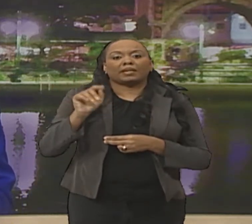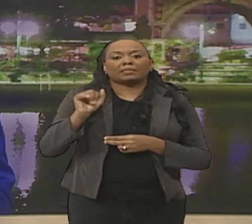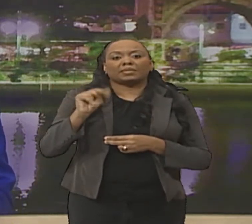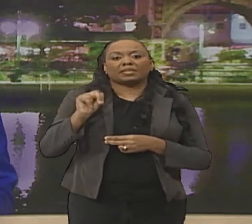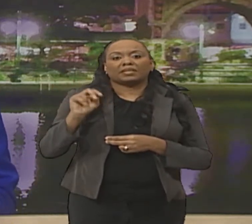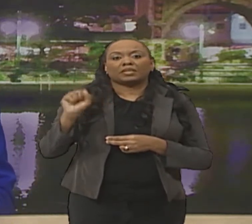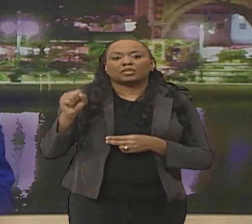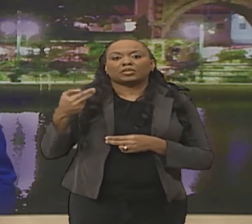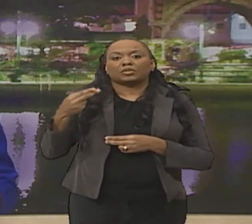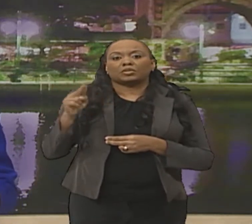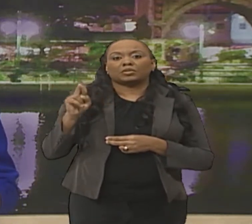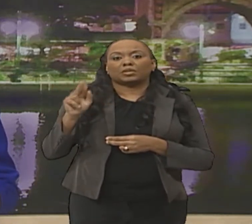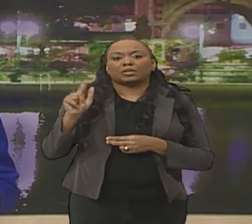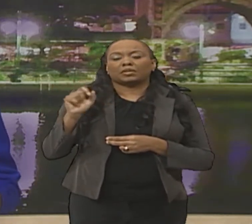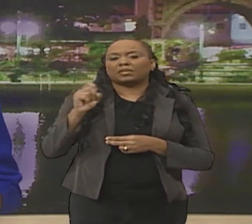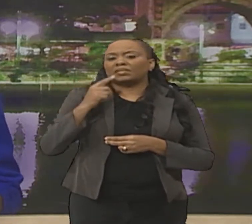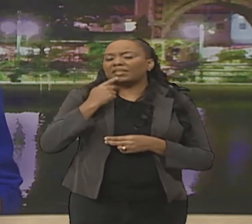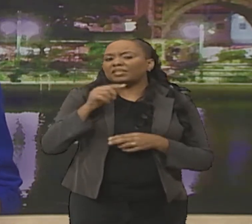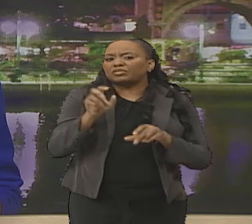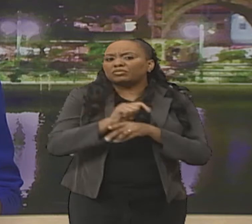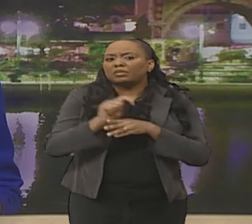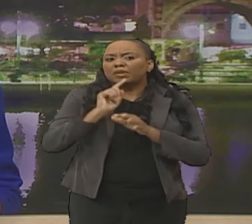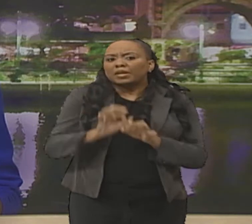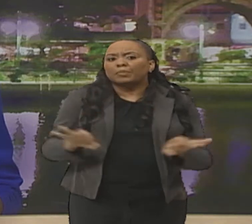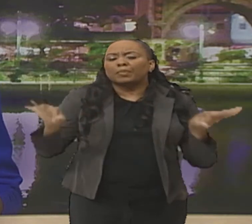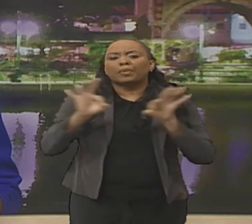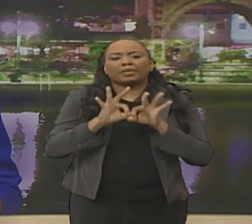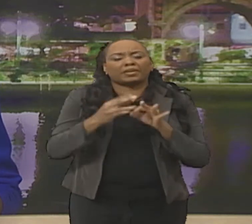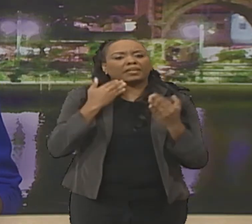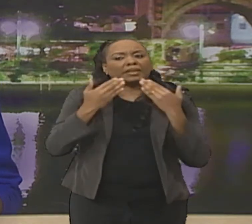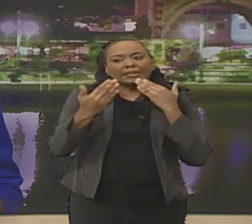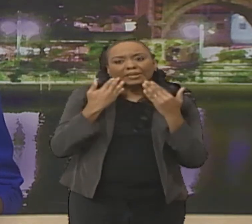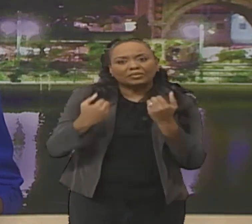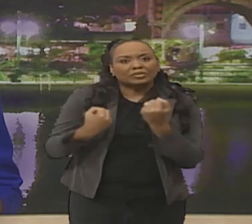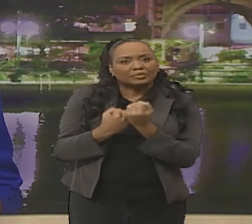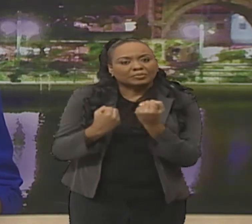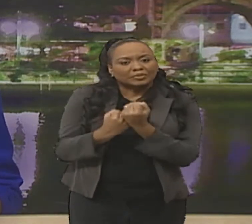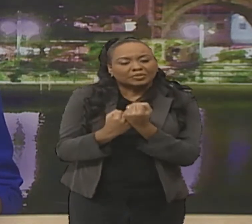be vital, and he thanked both entities for their continued support.